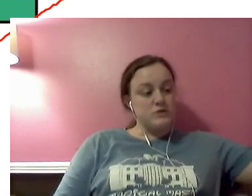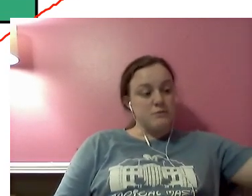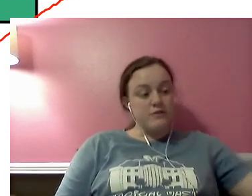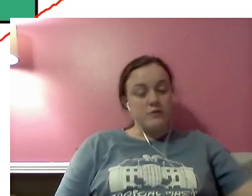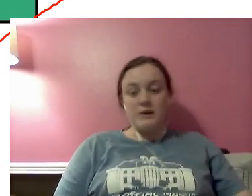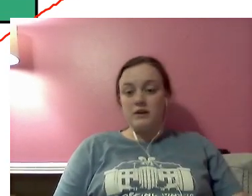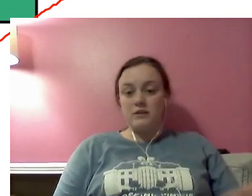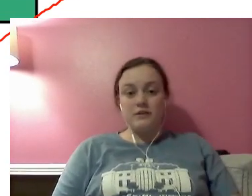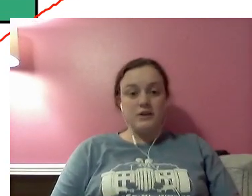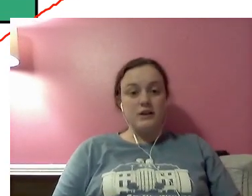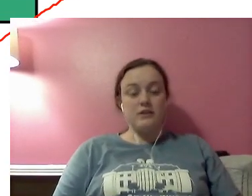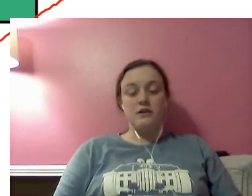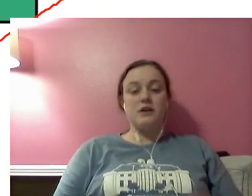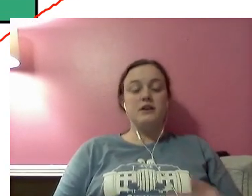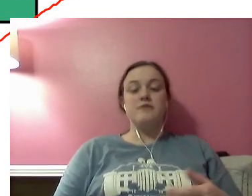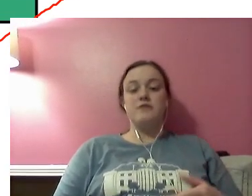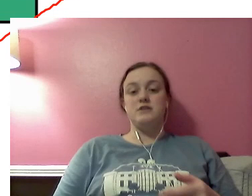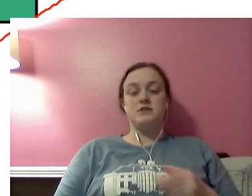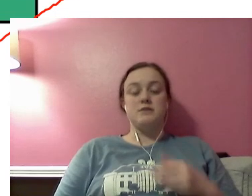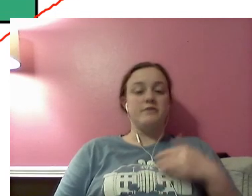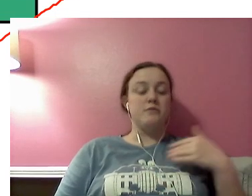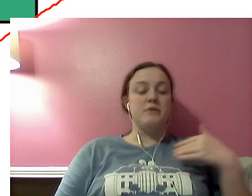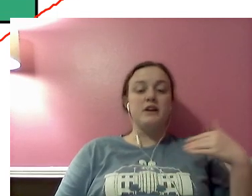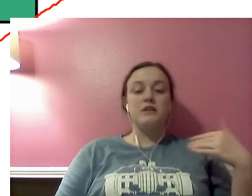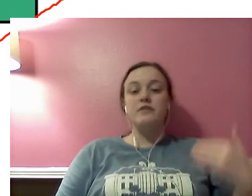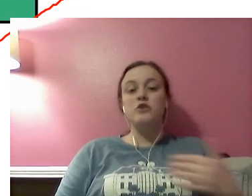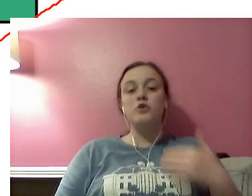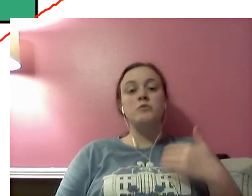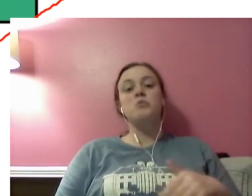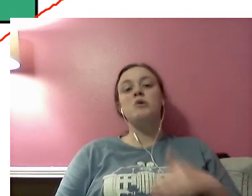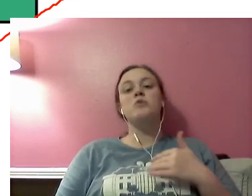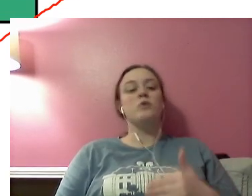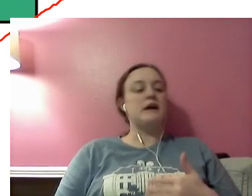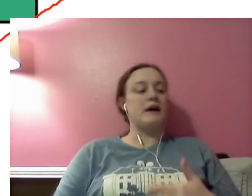So some of you may not live in any of these. Some of you may not live in